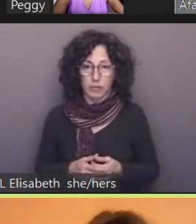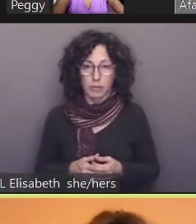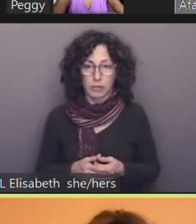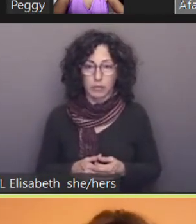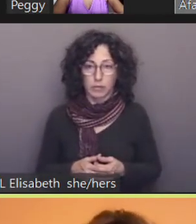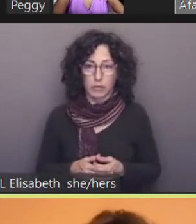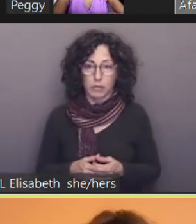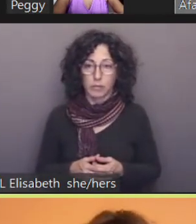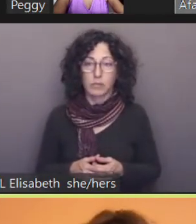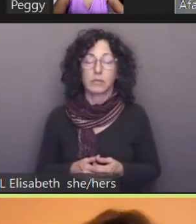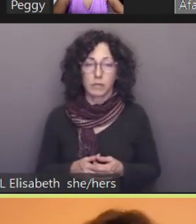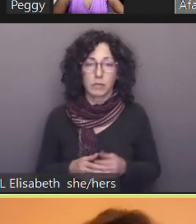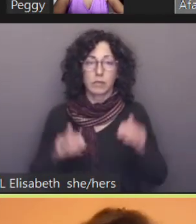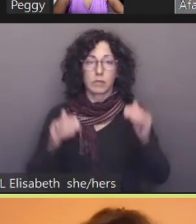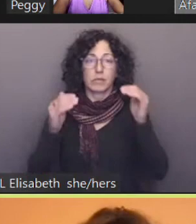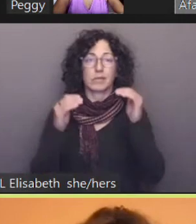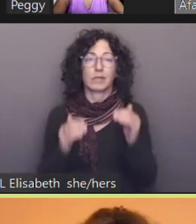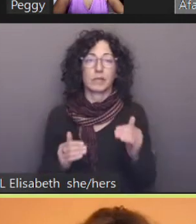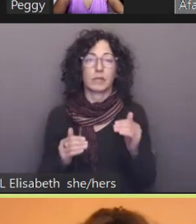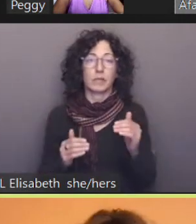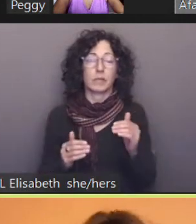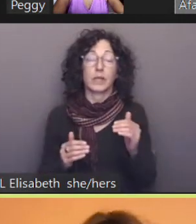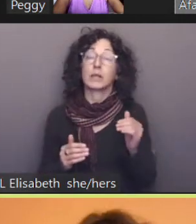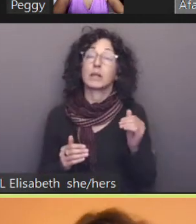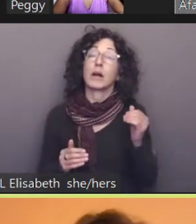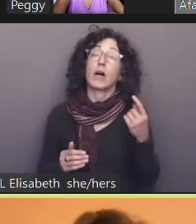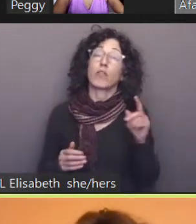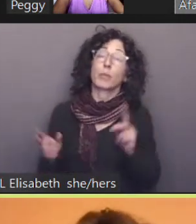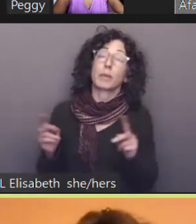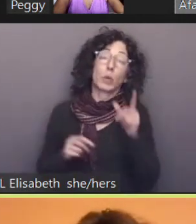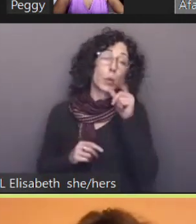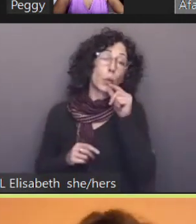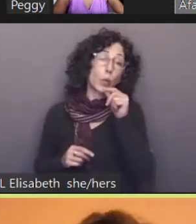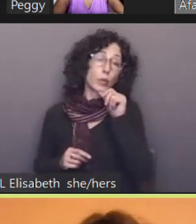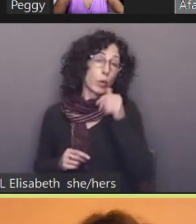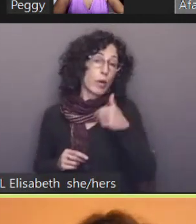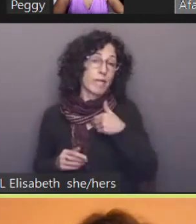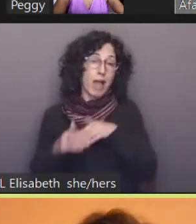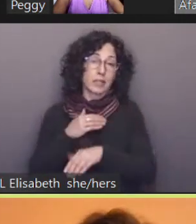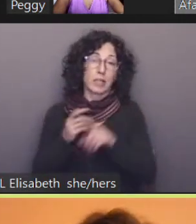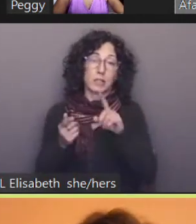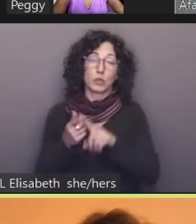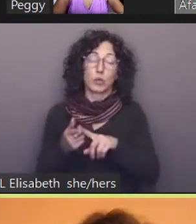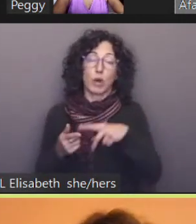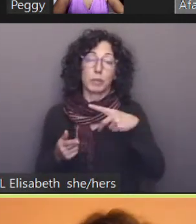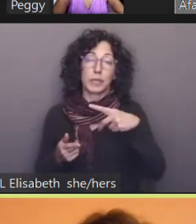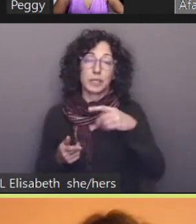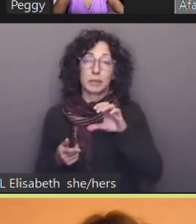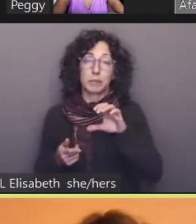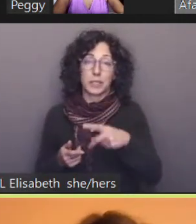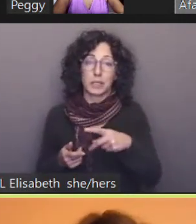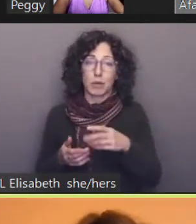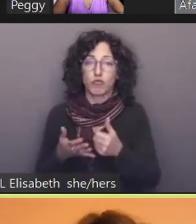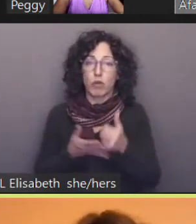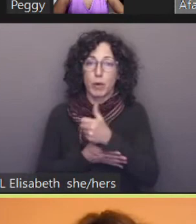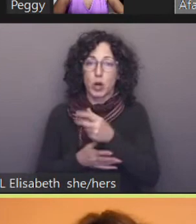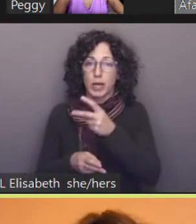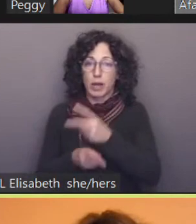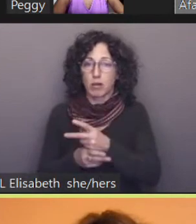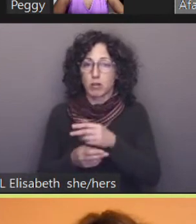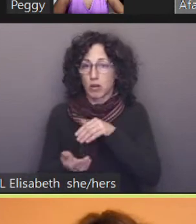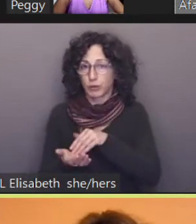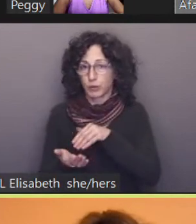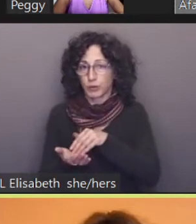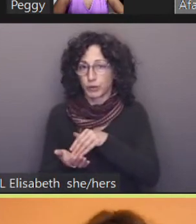have access to a primary care doctor, but have questions, or a part of the population where